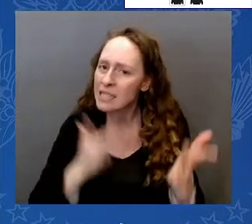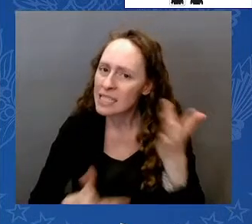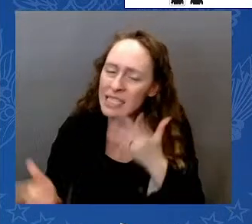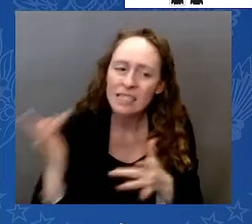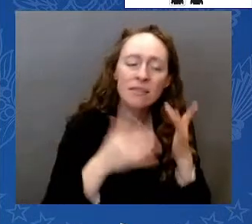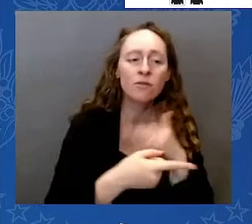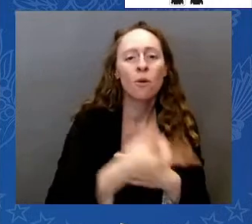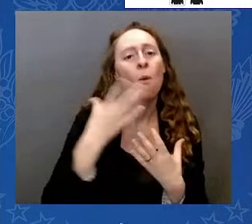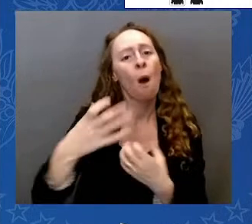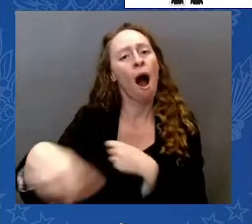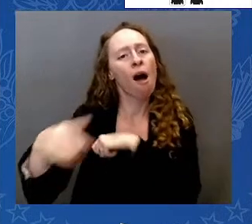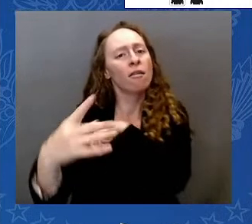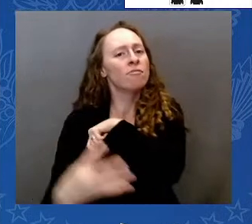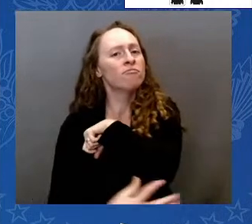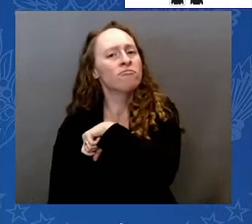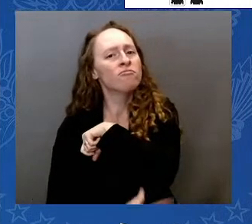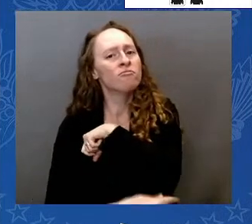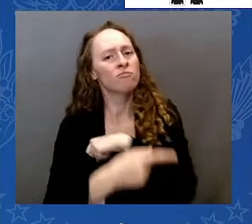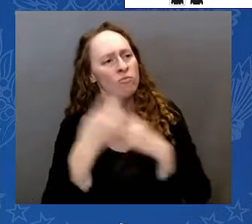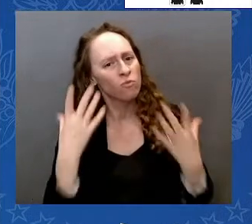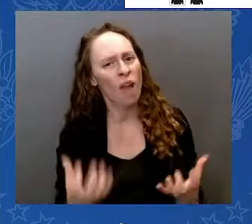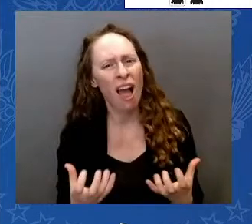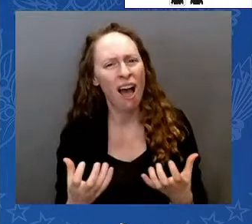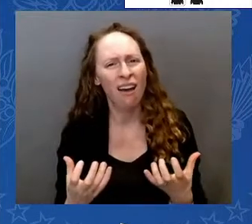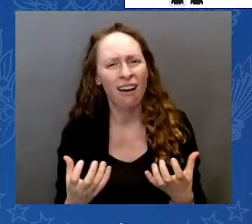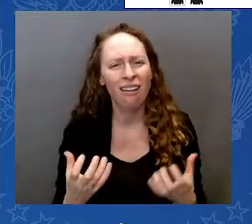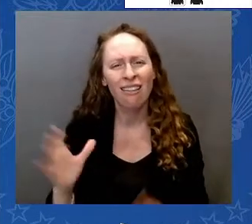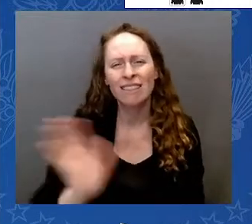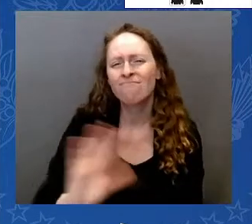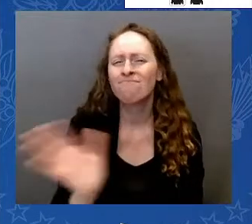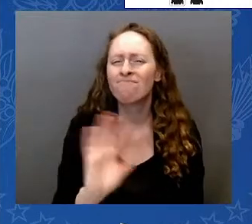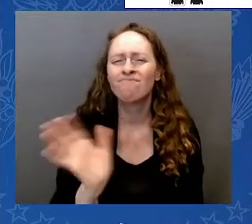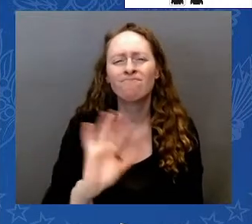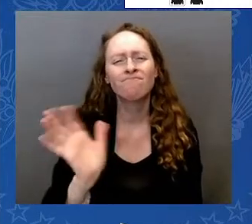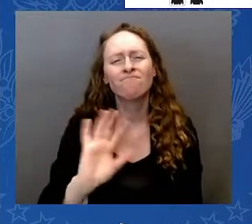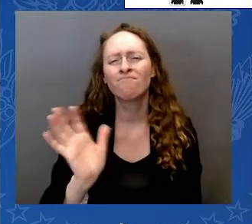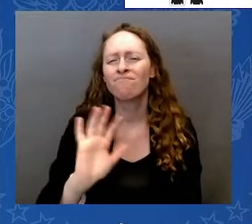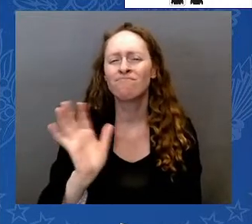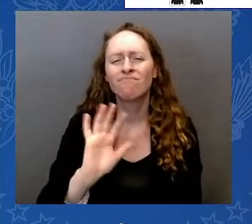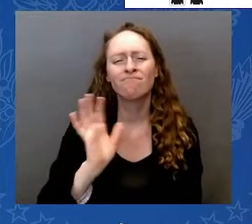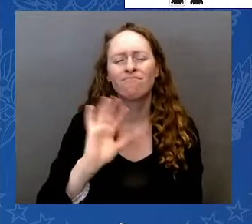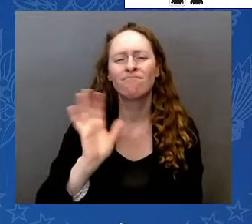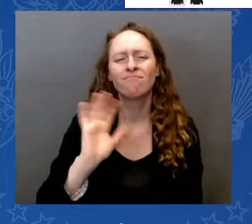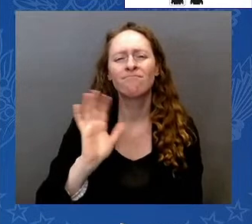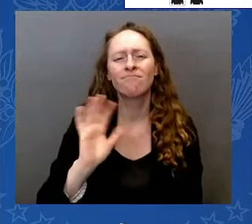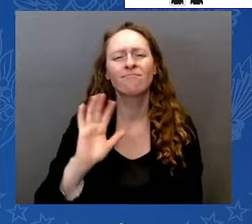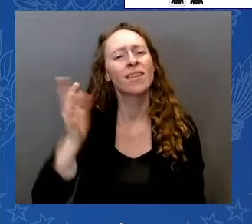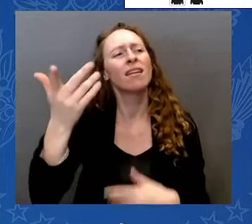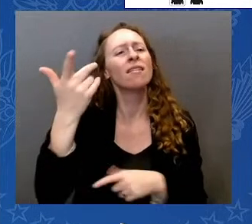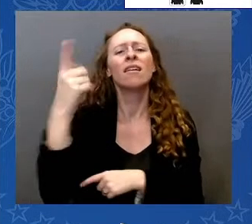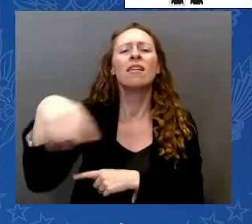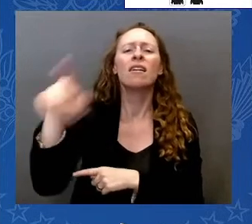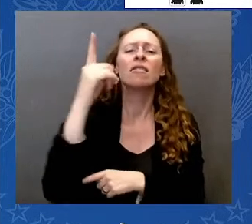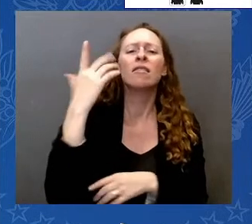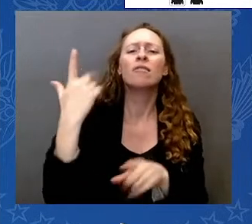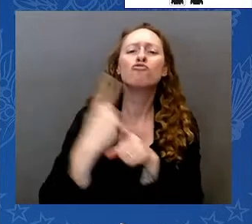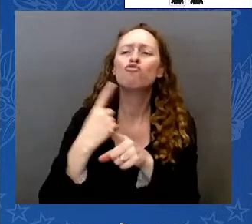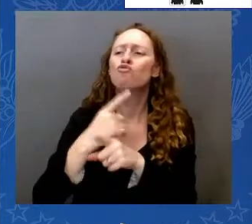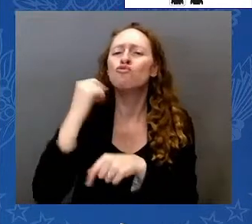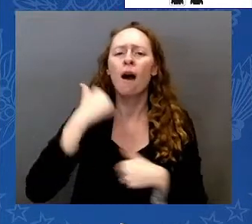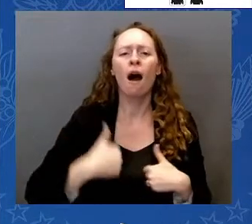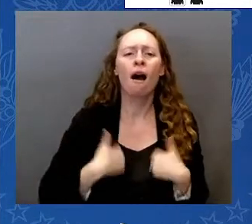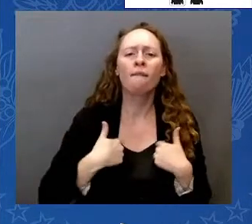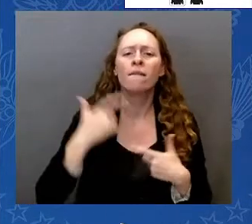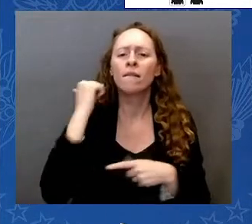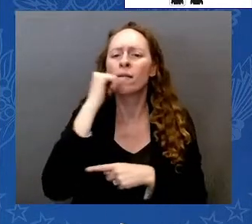what's happening on Main Street. What really matters is what's happening on Wall Street. If Wall Street's doing well, everybody's doing well. Well, I noticed